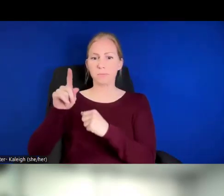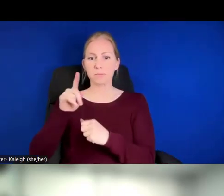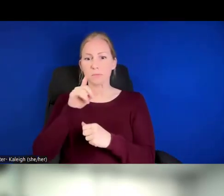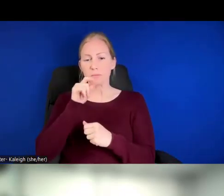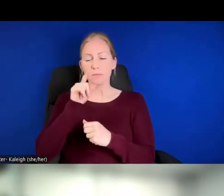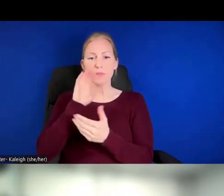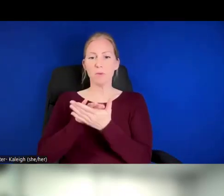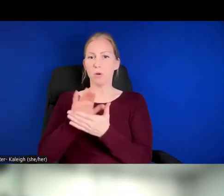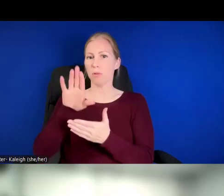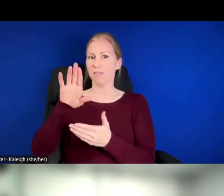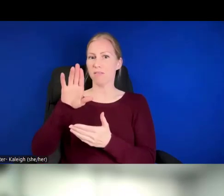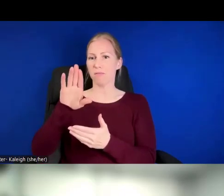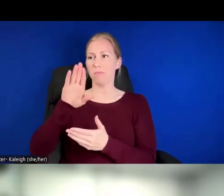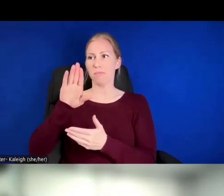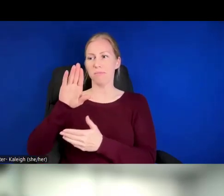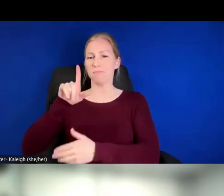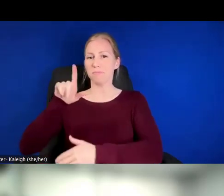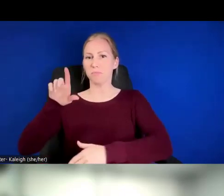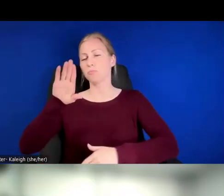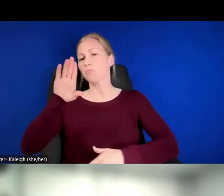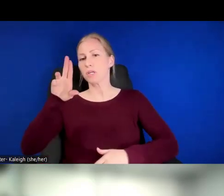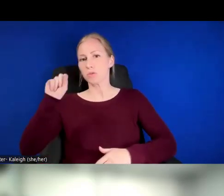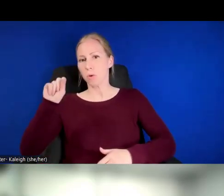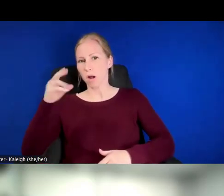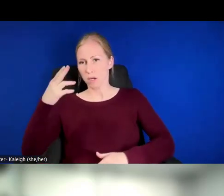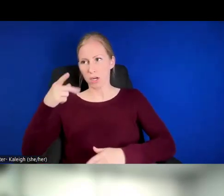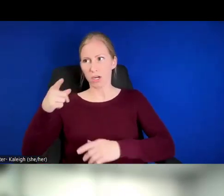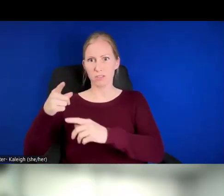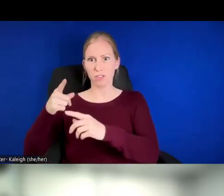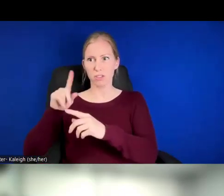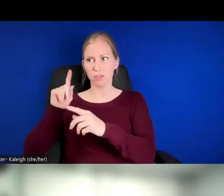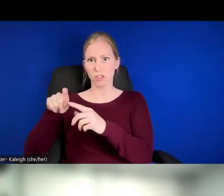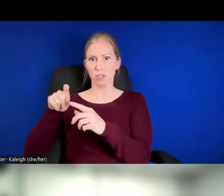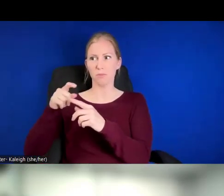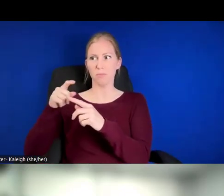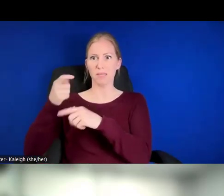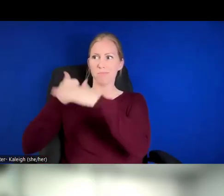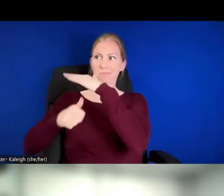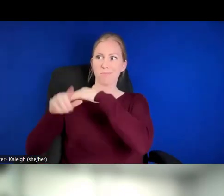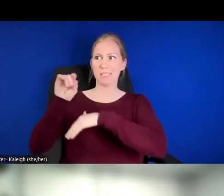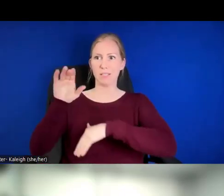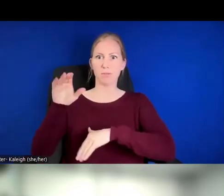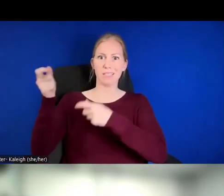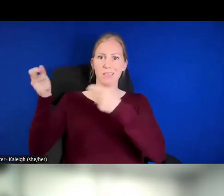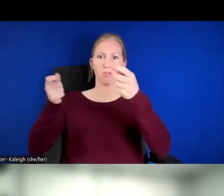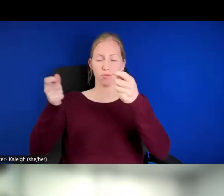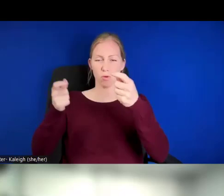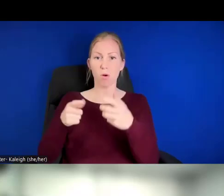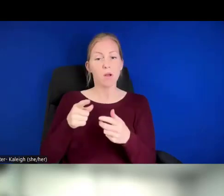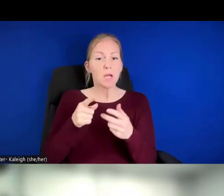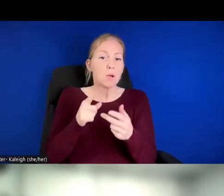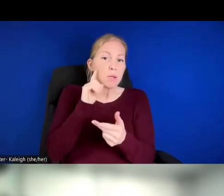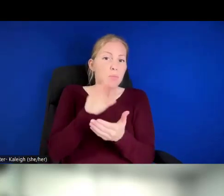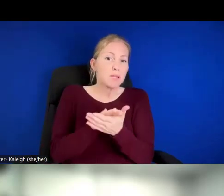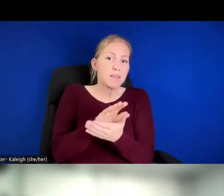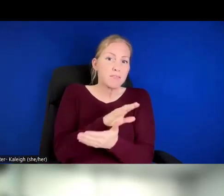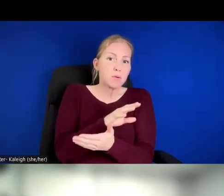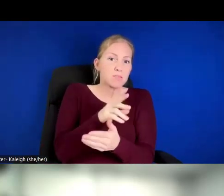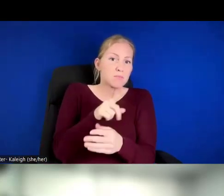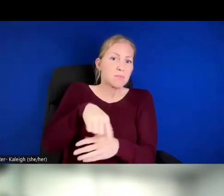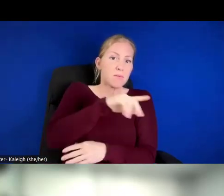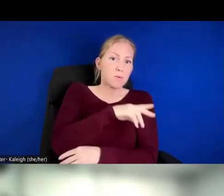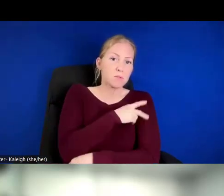the control of the DOC. And we also believe that patients should be in an appropriate hospital rather than a prison.